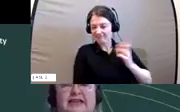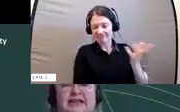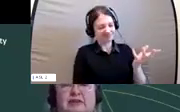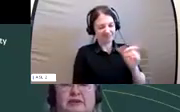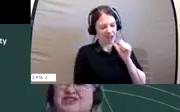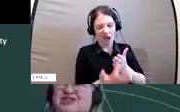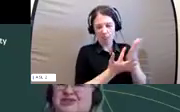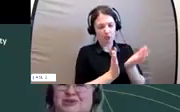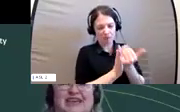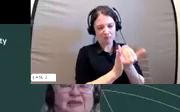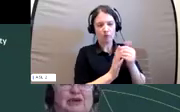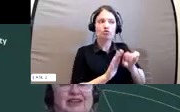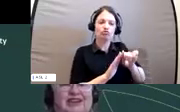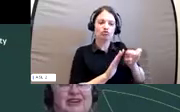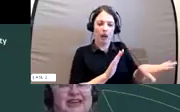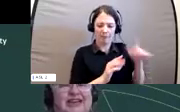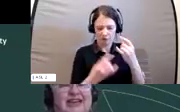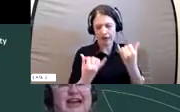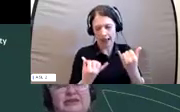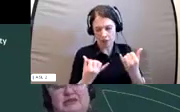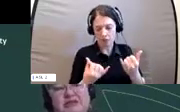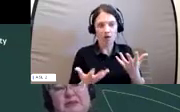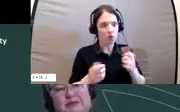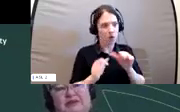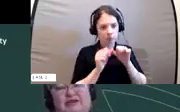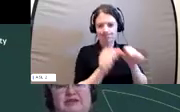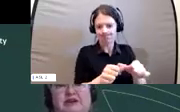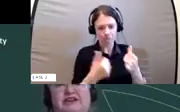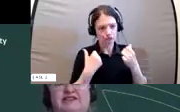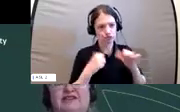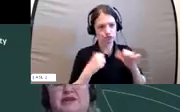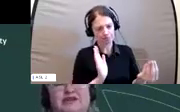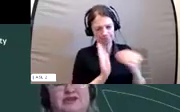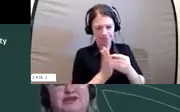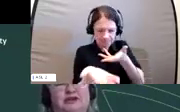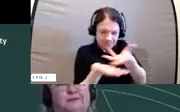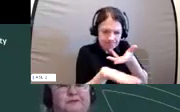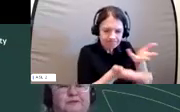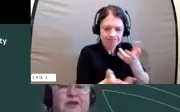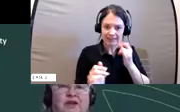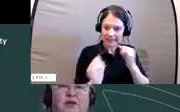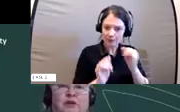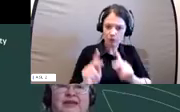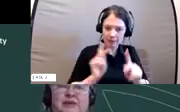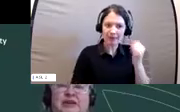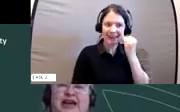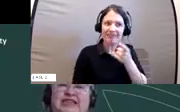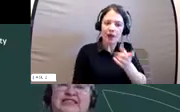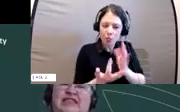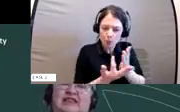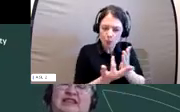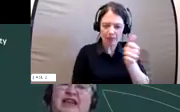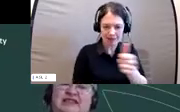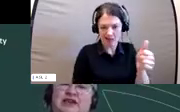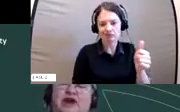out, but we want to keep working on how do we talk to people who've experienced coercive control. We want